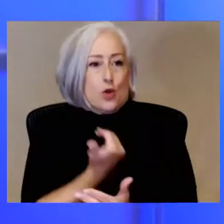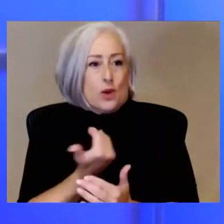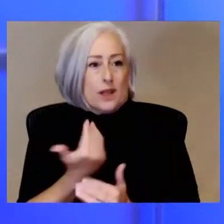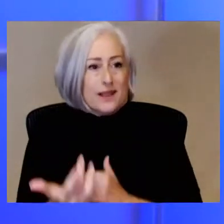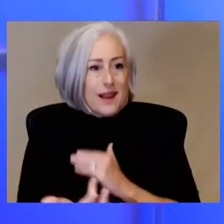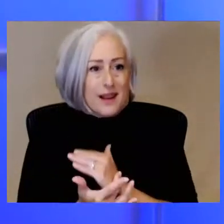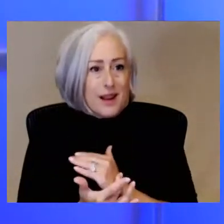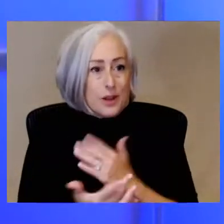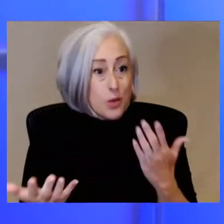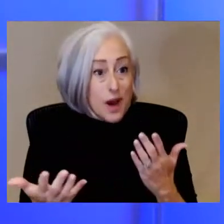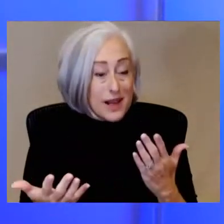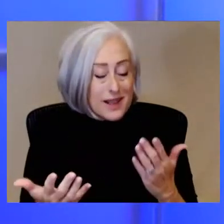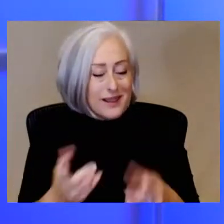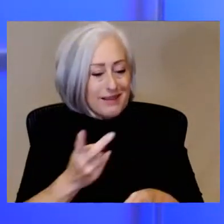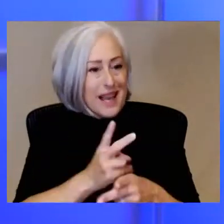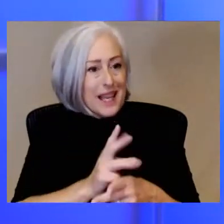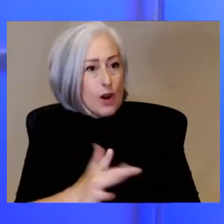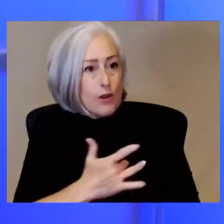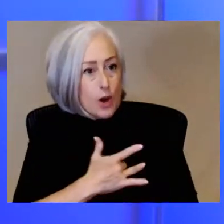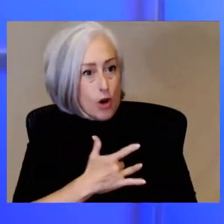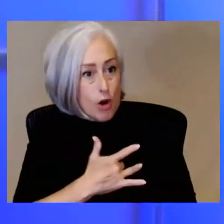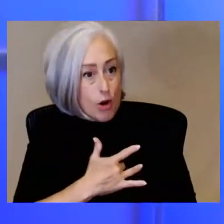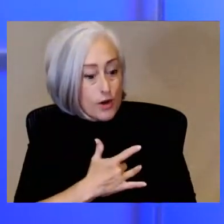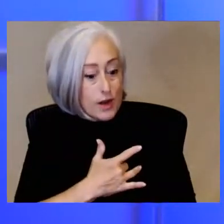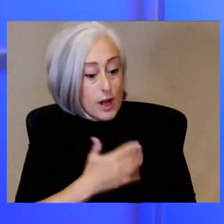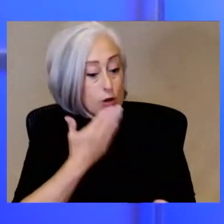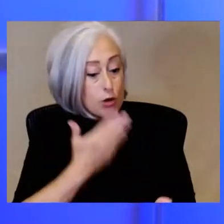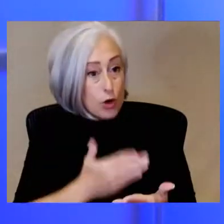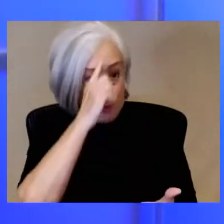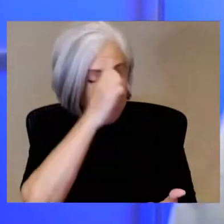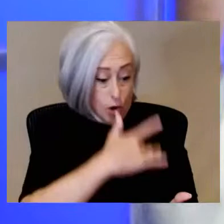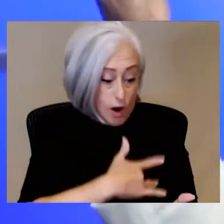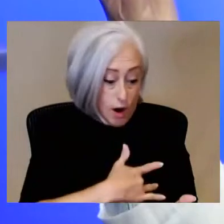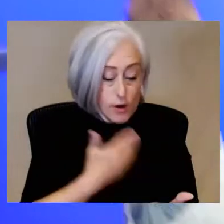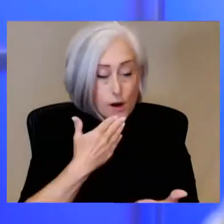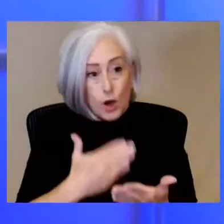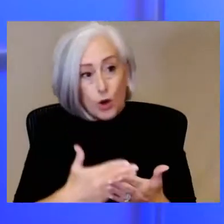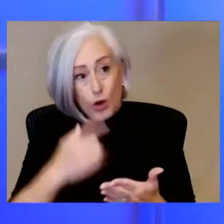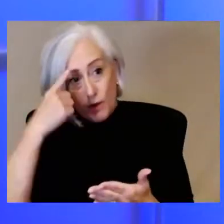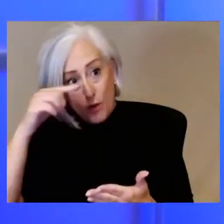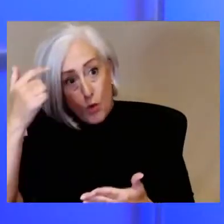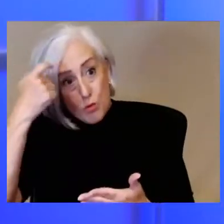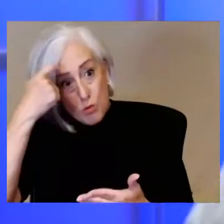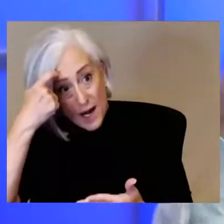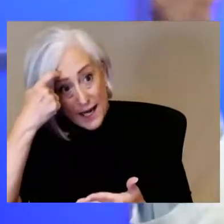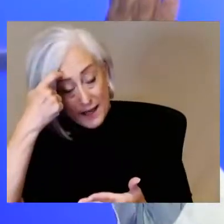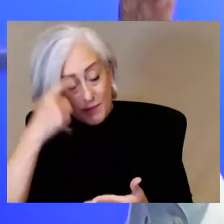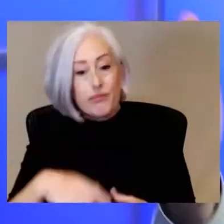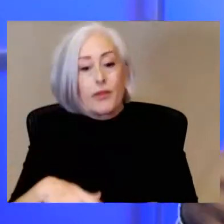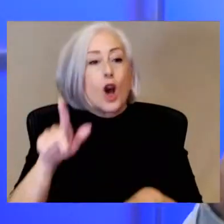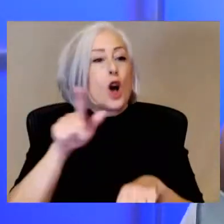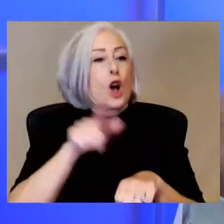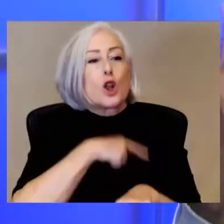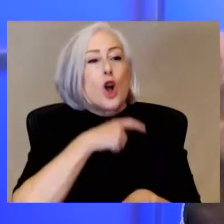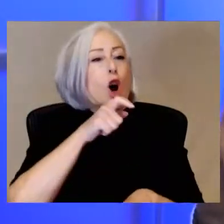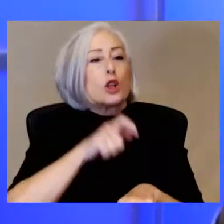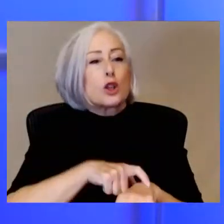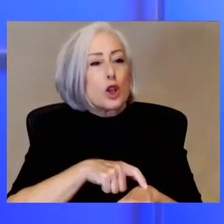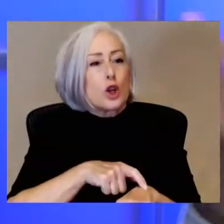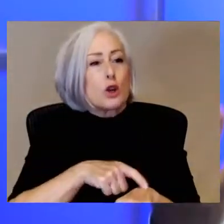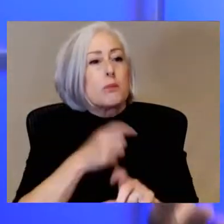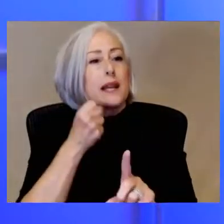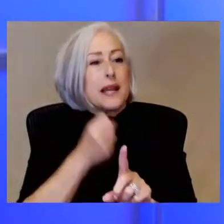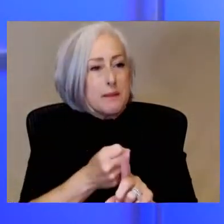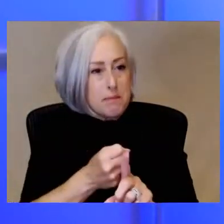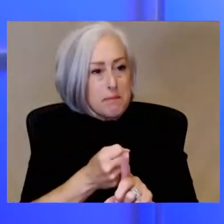take care of your heart. What's good for your heart is good for the brain. And we think it, over the long term, has an impact on plaques and tangles and other measures